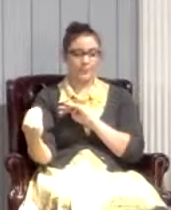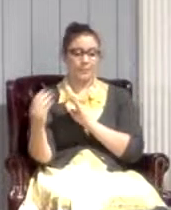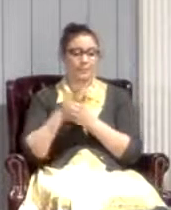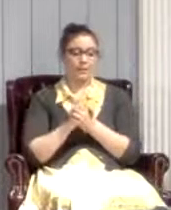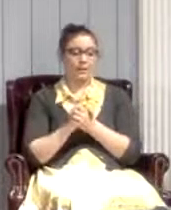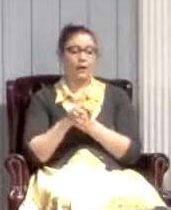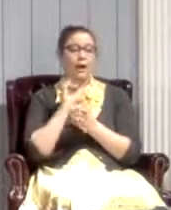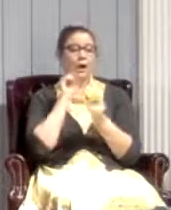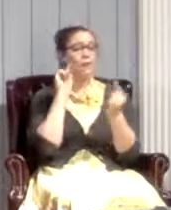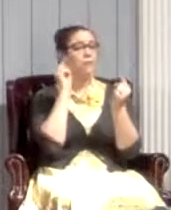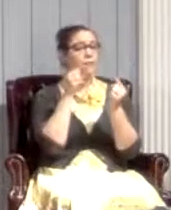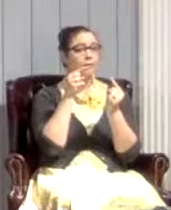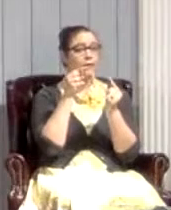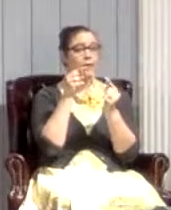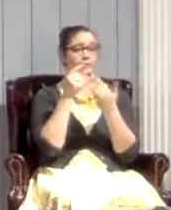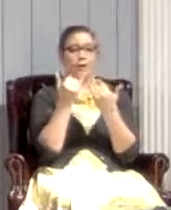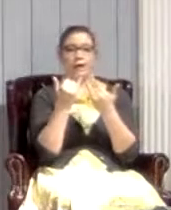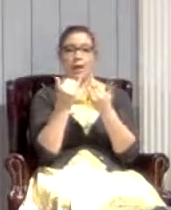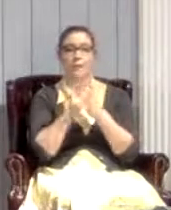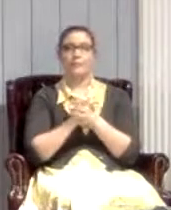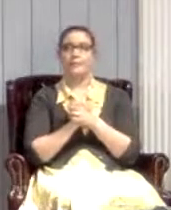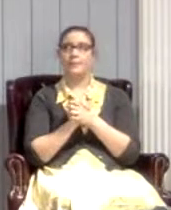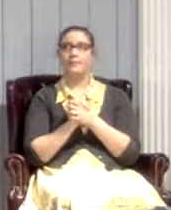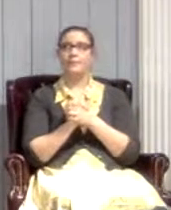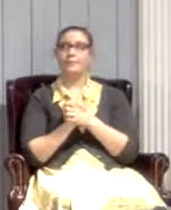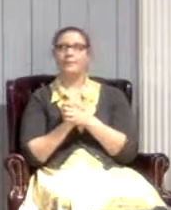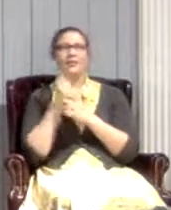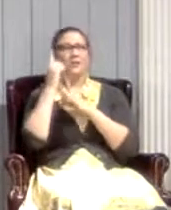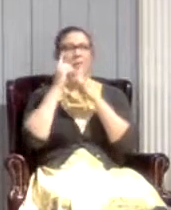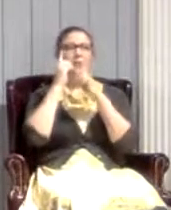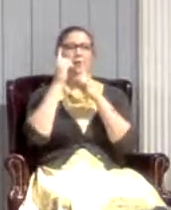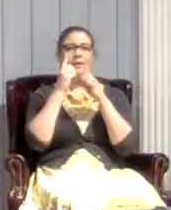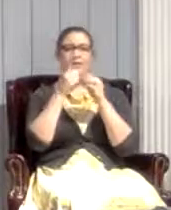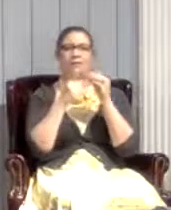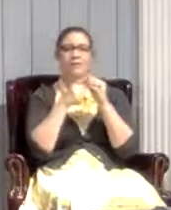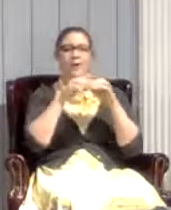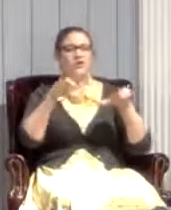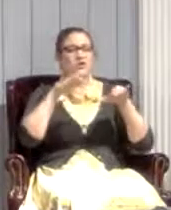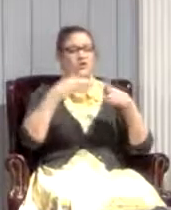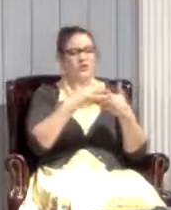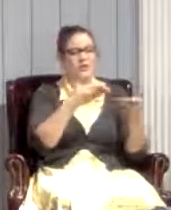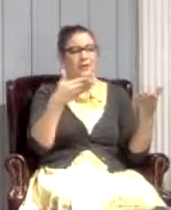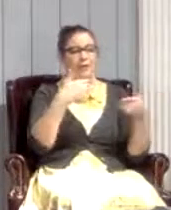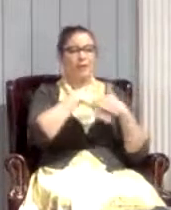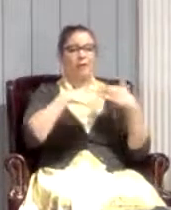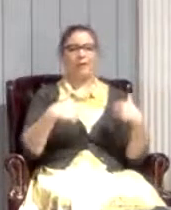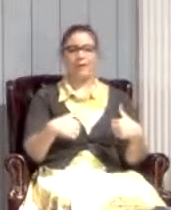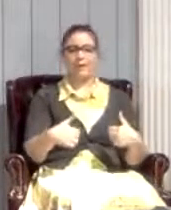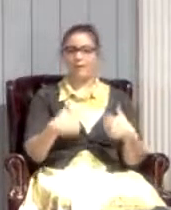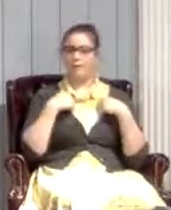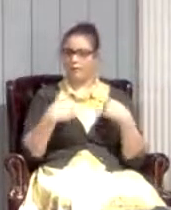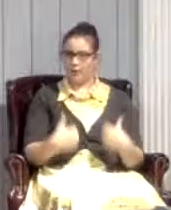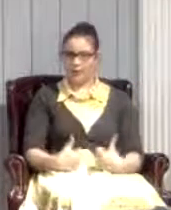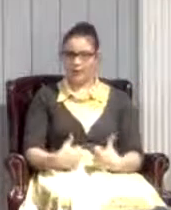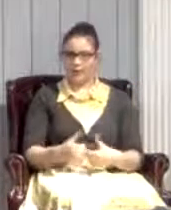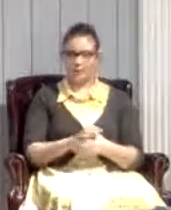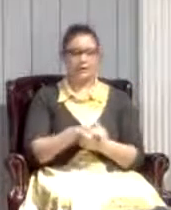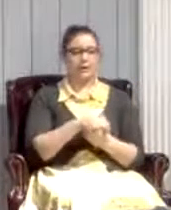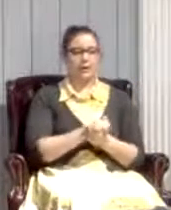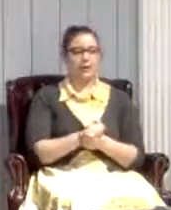just want to point out to you right now, you think about, you know, doing things in the flesh, and, you know, people